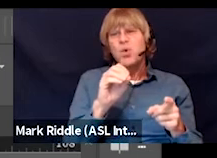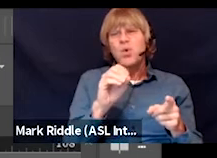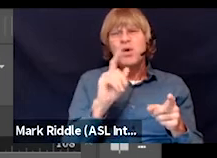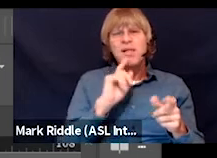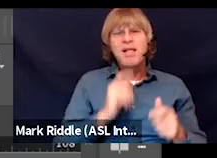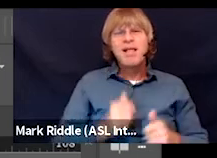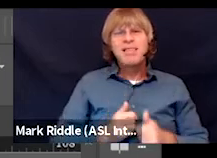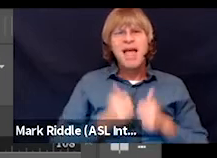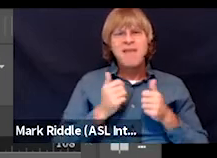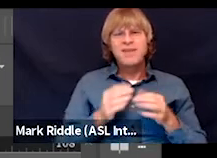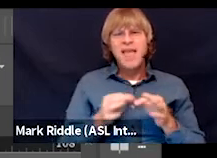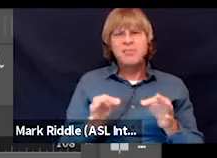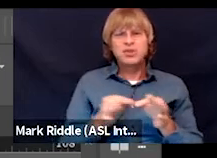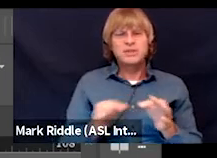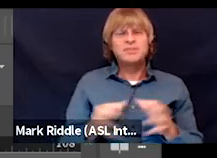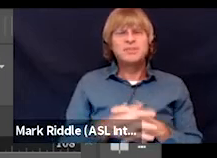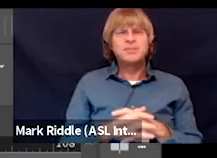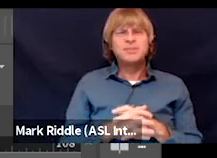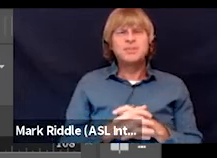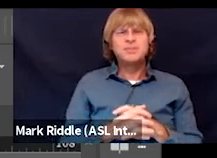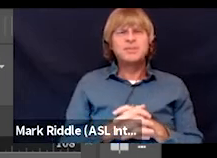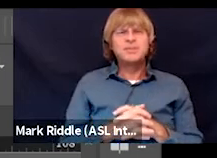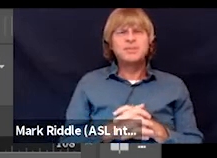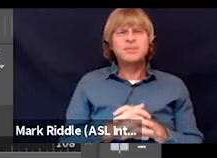live caption.